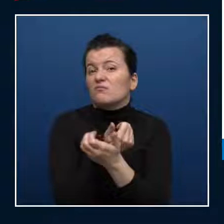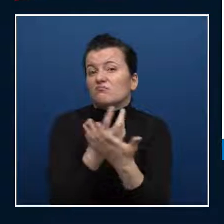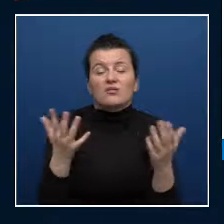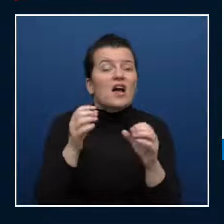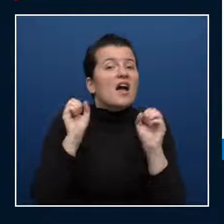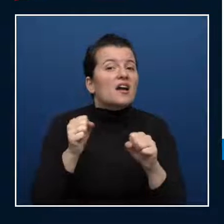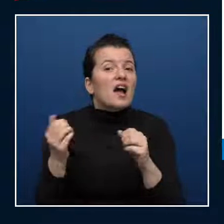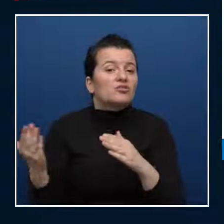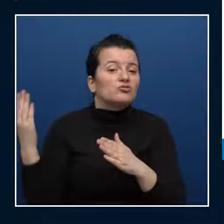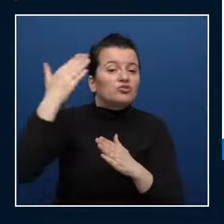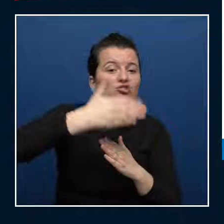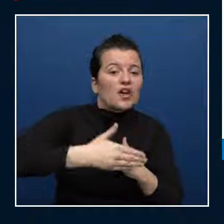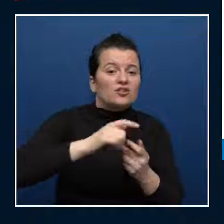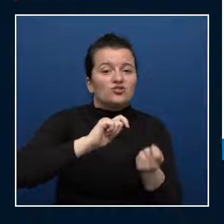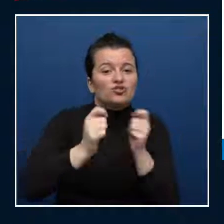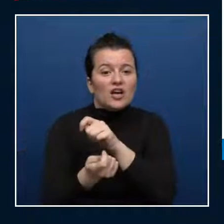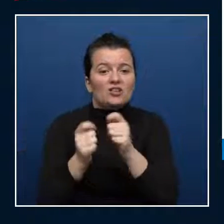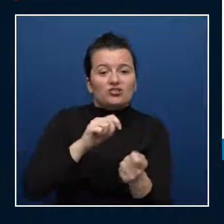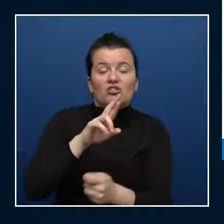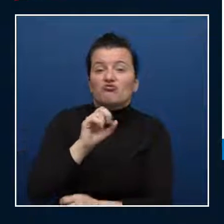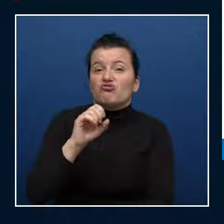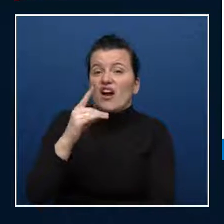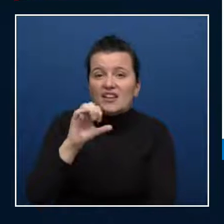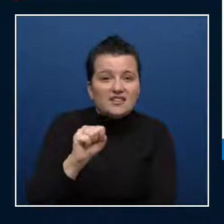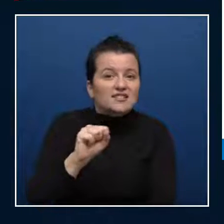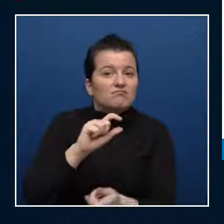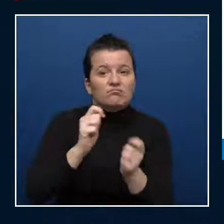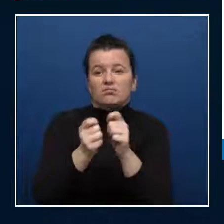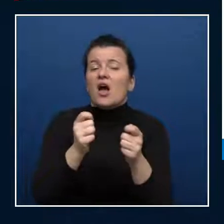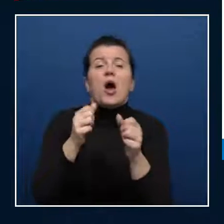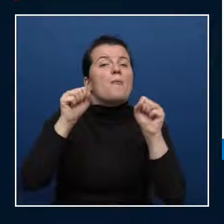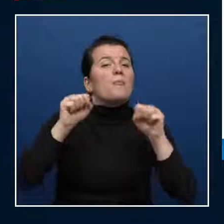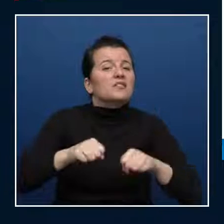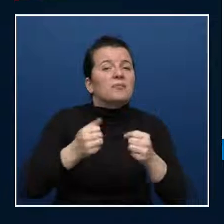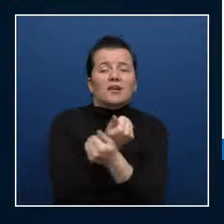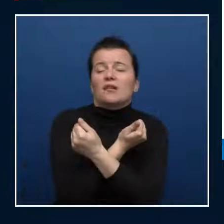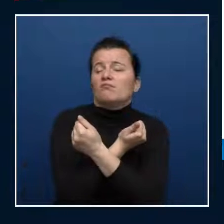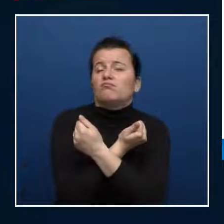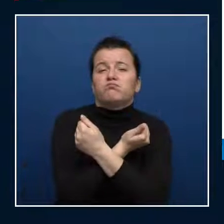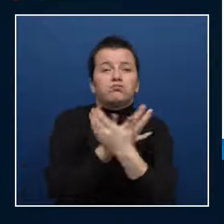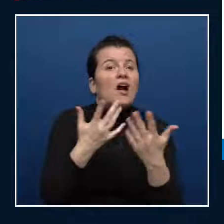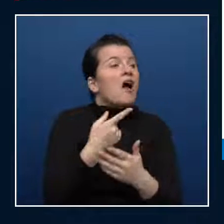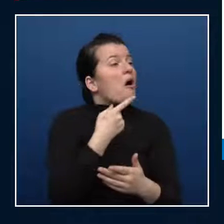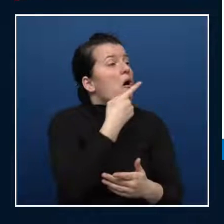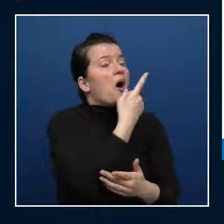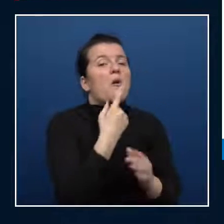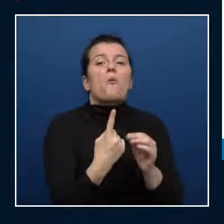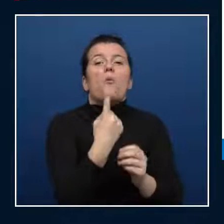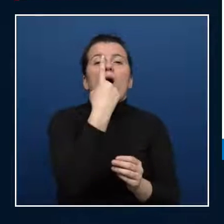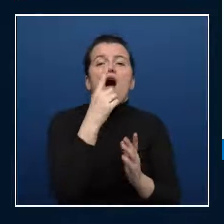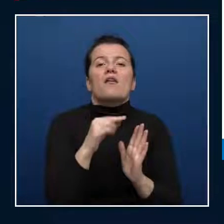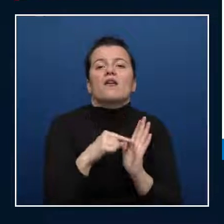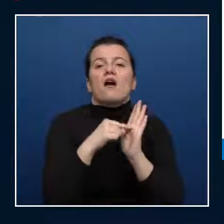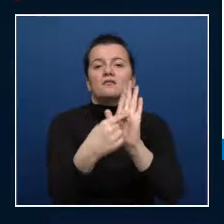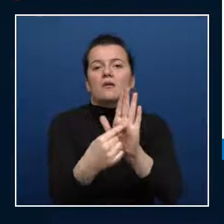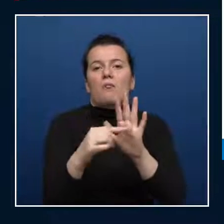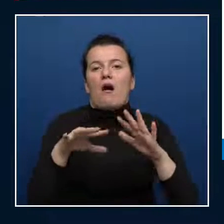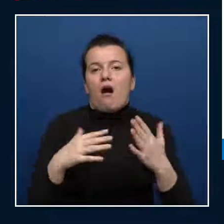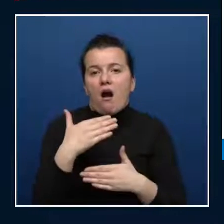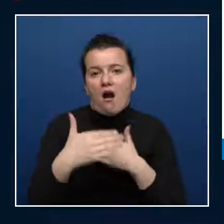The possibilities are endless, and this is just an example to give you a little flavour of how you can combine some of those